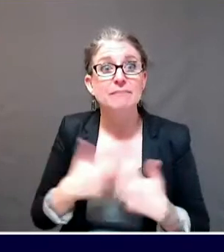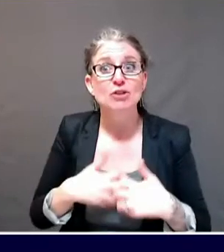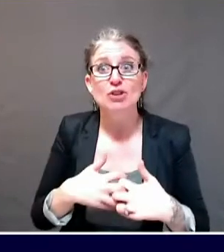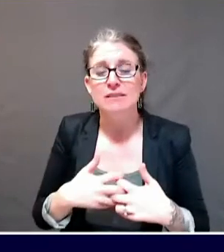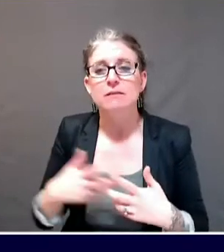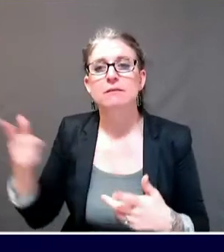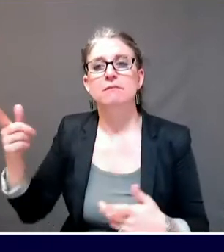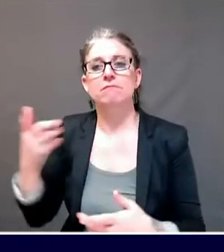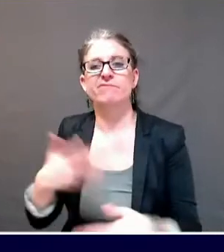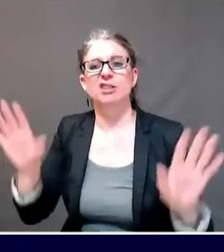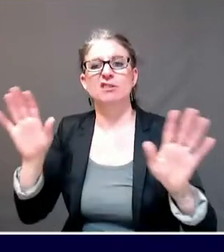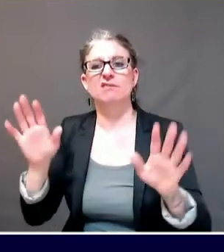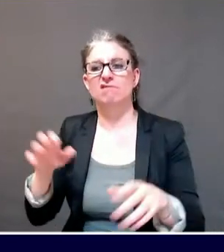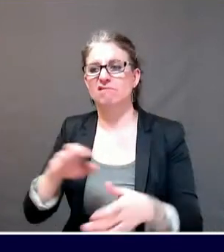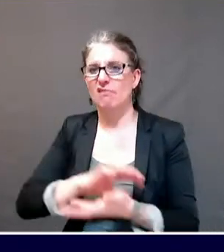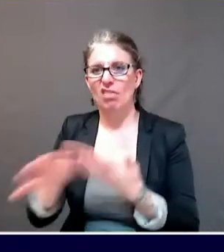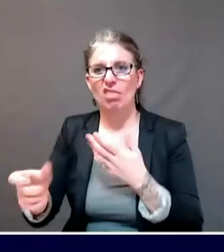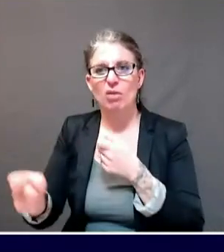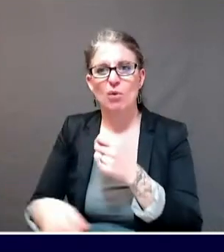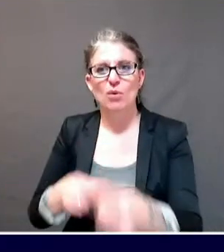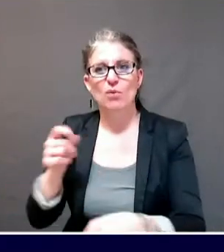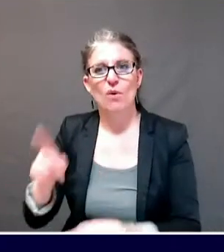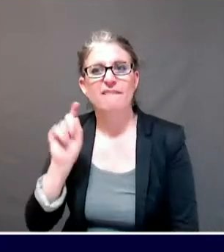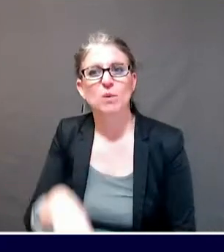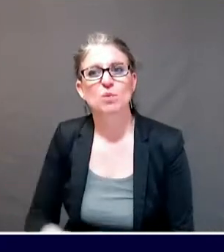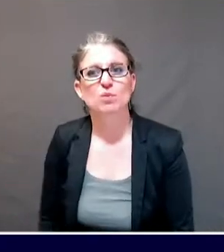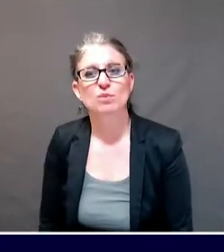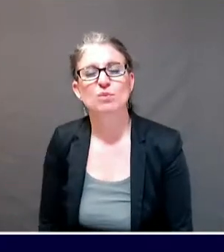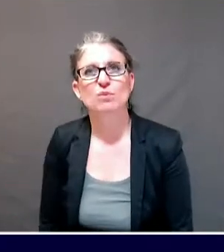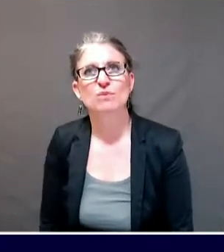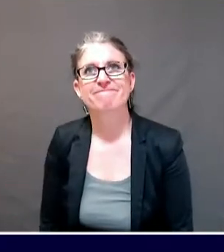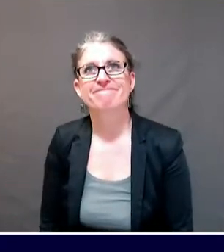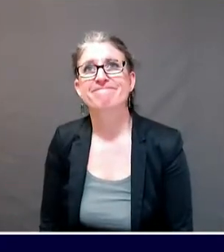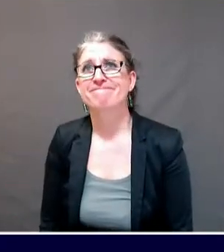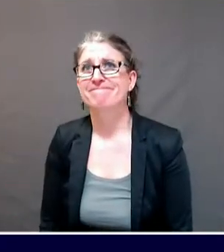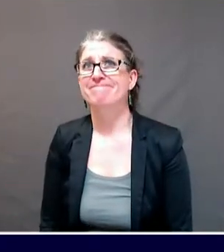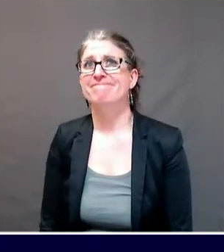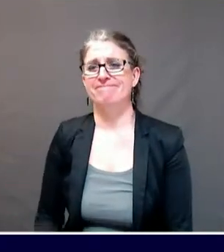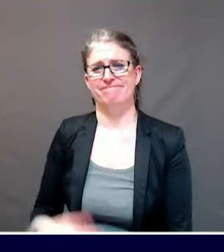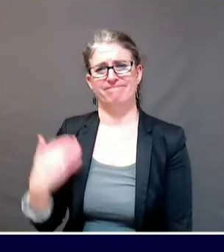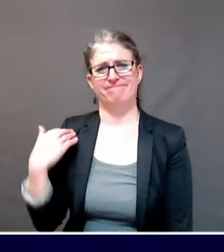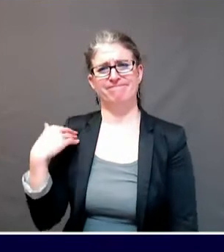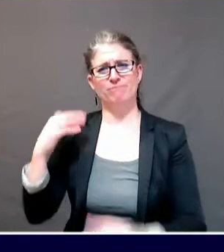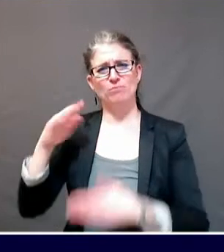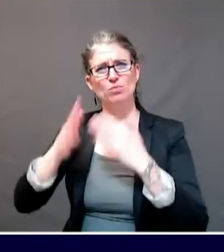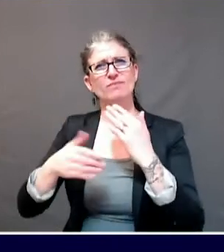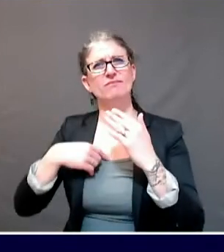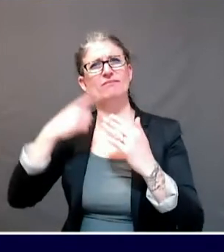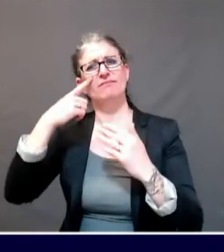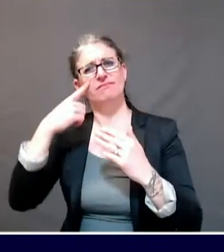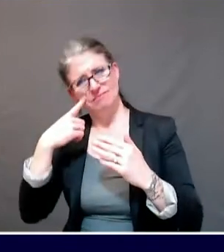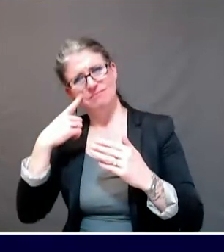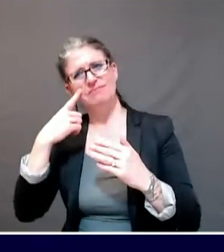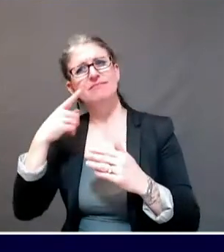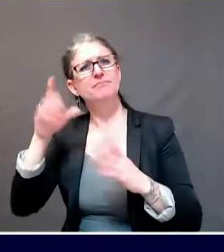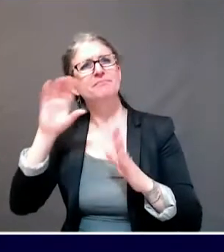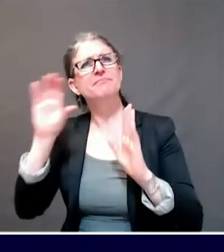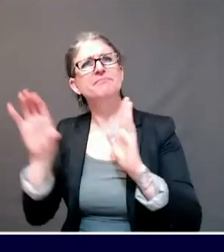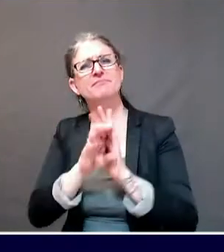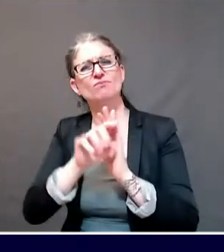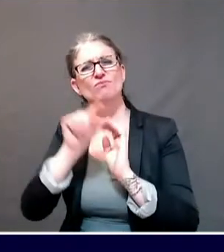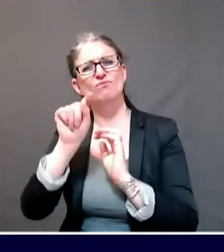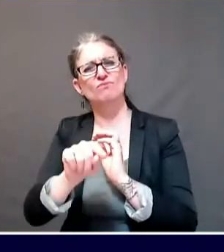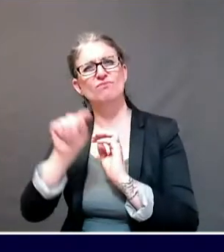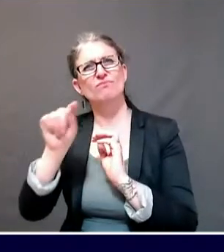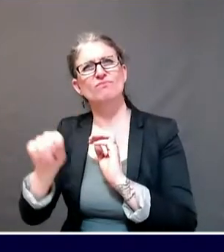Again, I was surprised by pictures I saw over the weekend. And to me, those are examples of what can